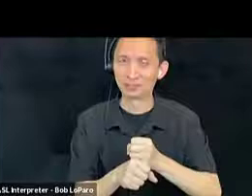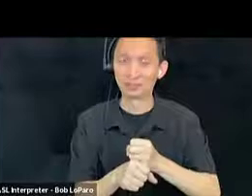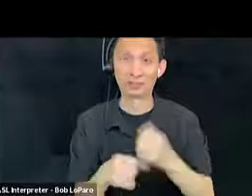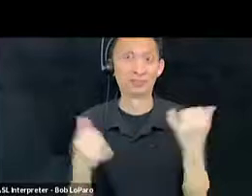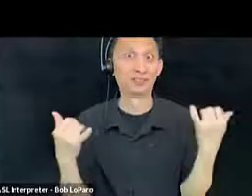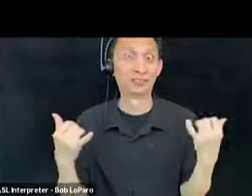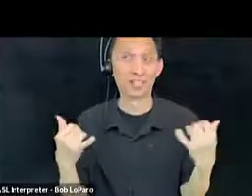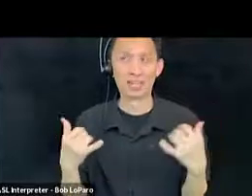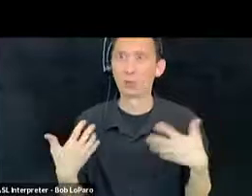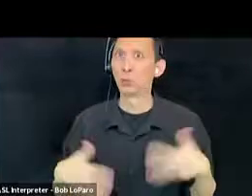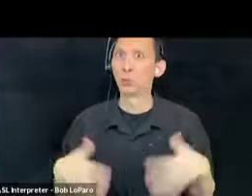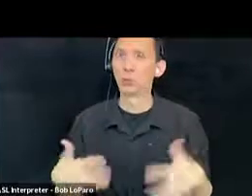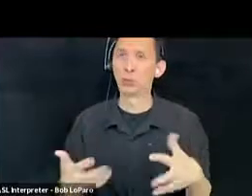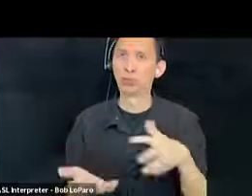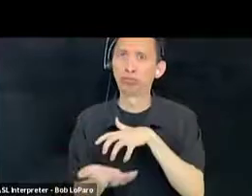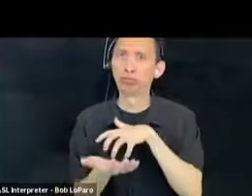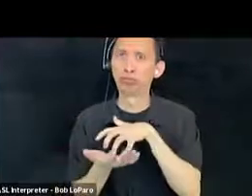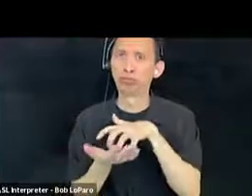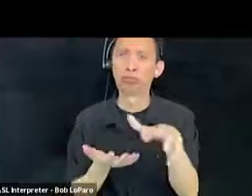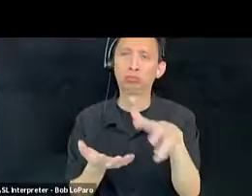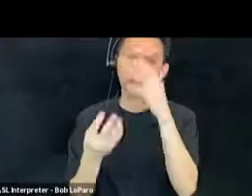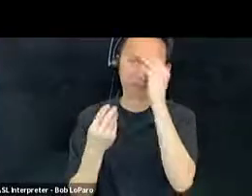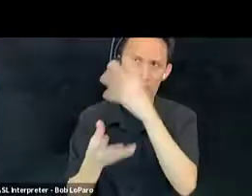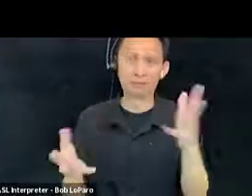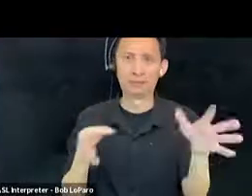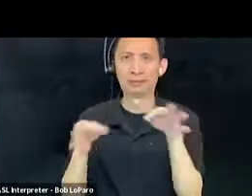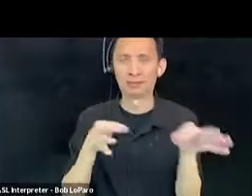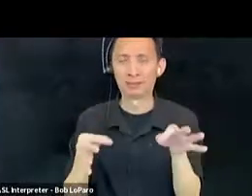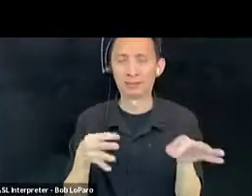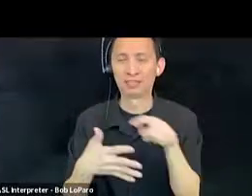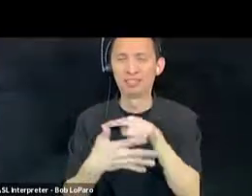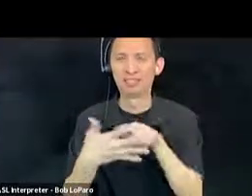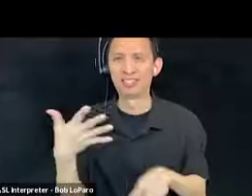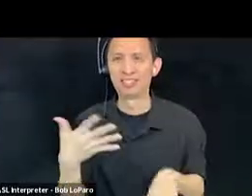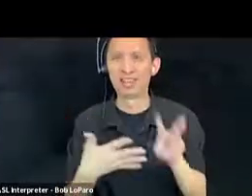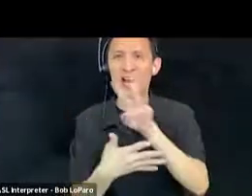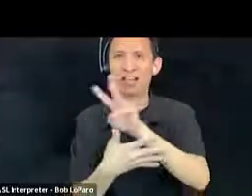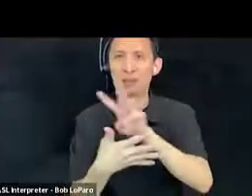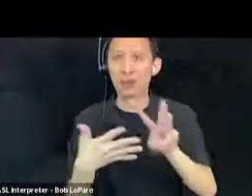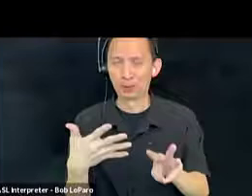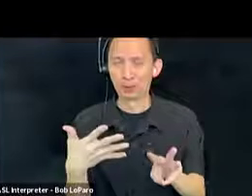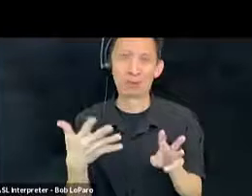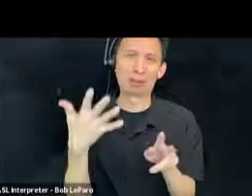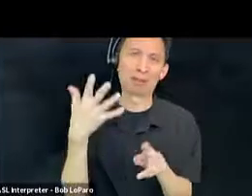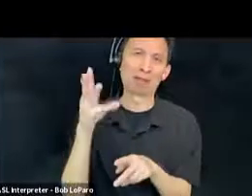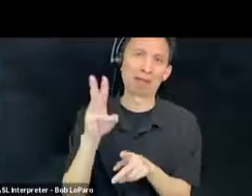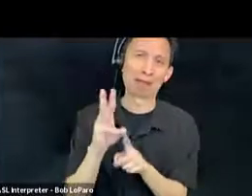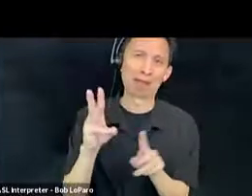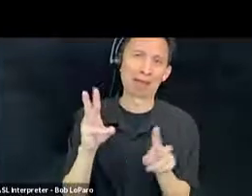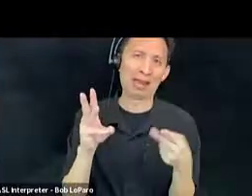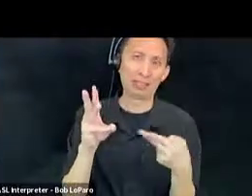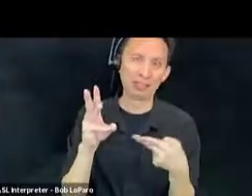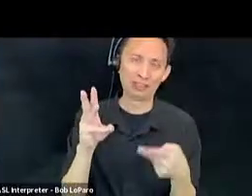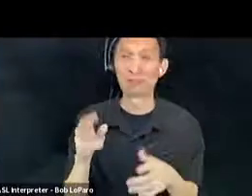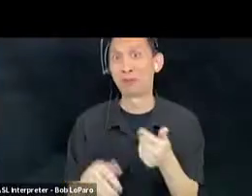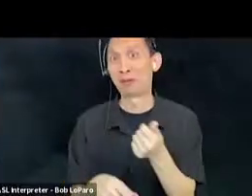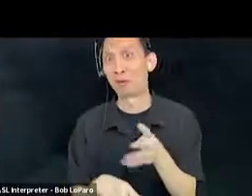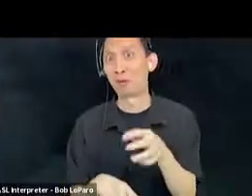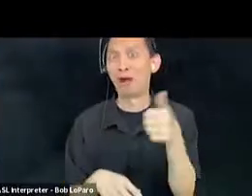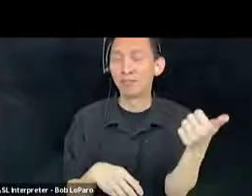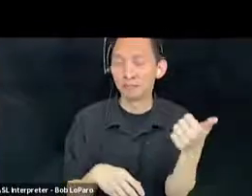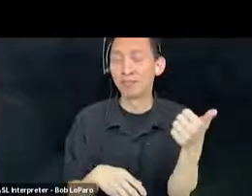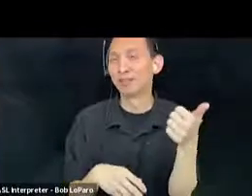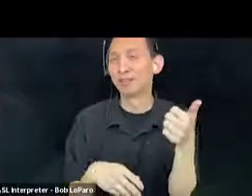I'm going to cover the five W's. I'll probably throw an H in there for how and a couple of other letters relevant to